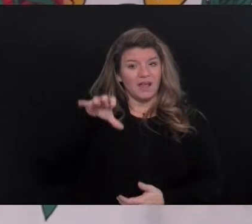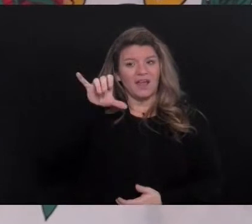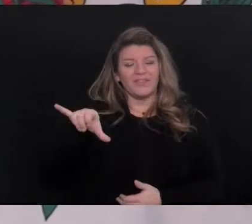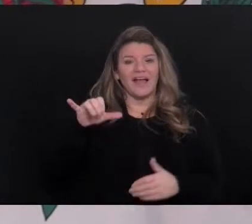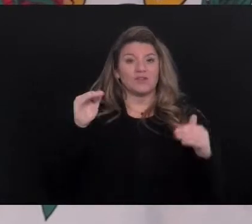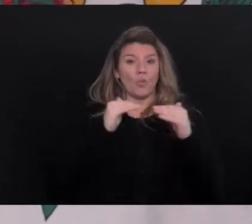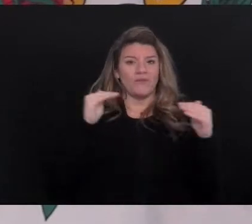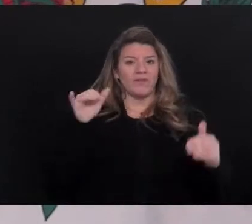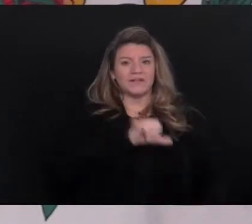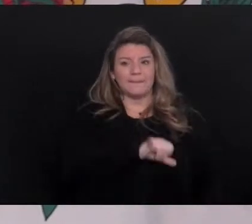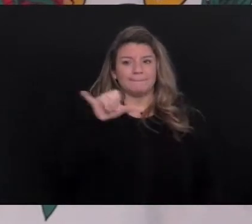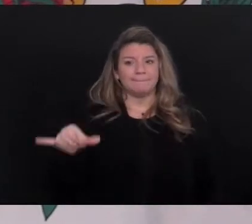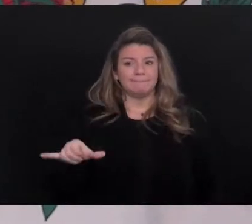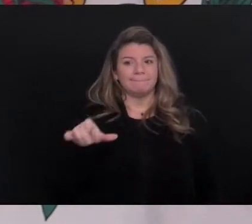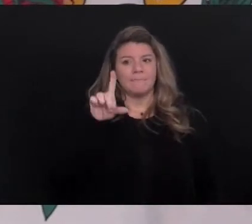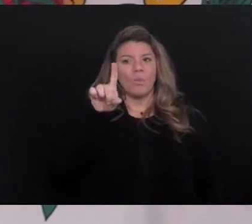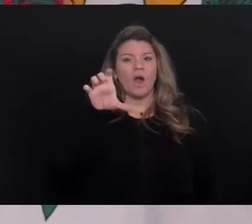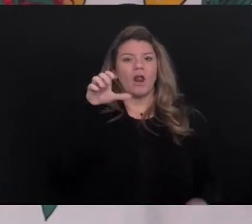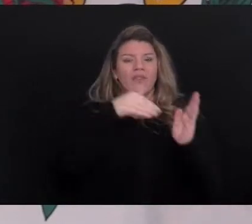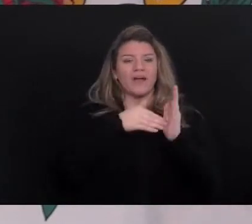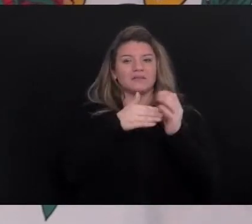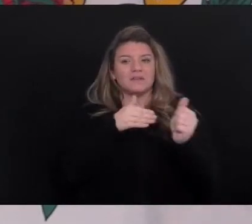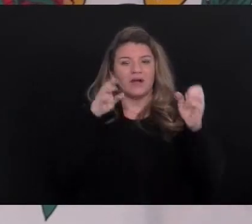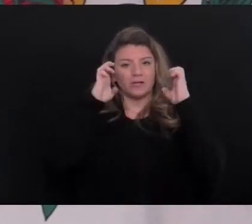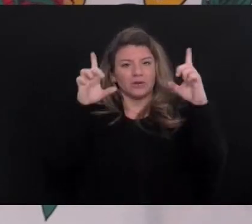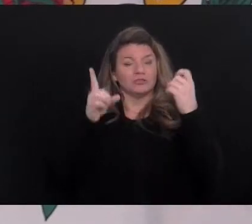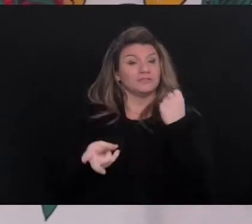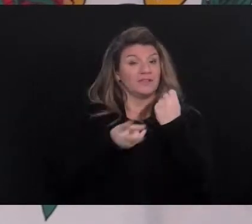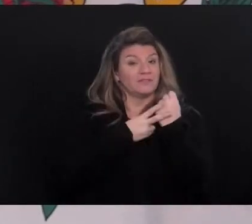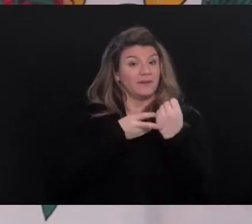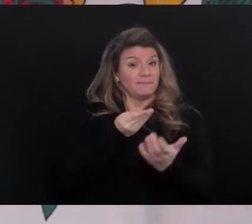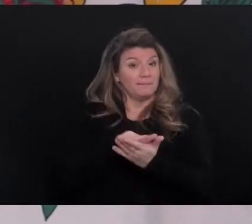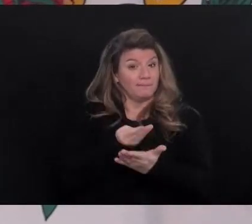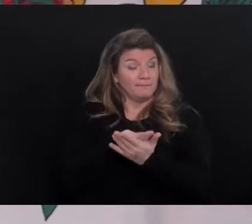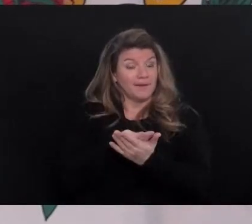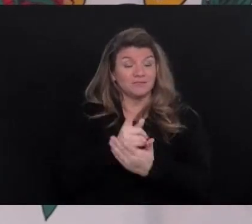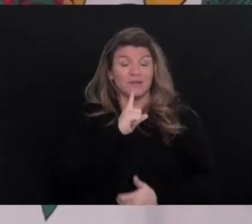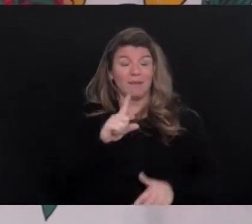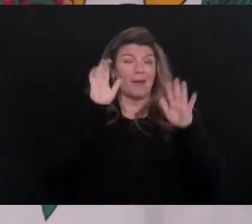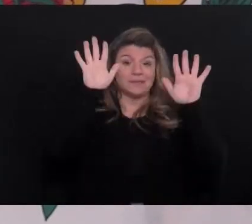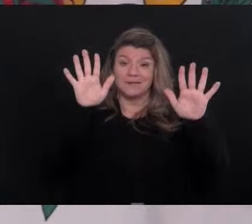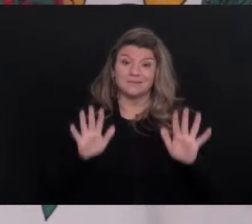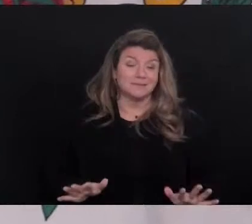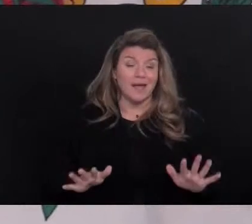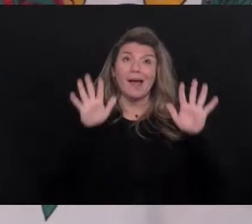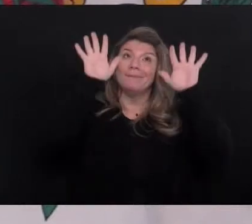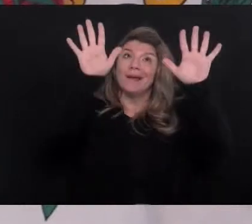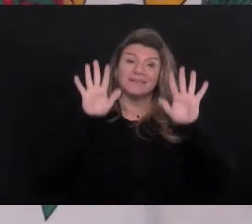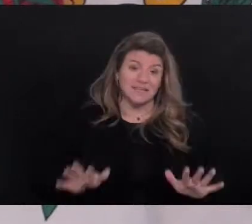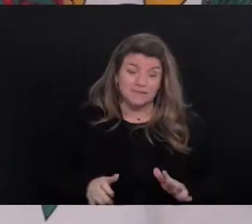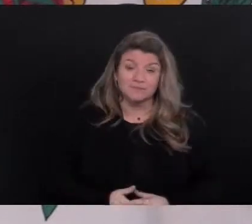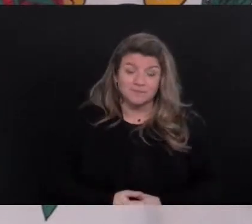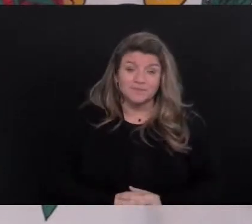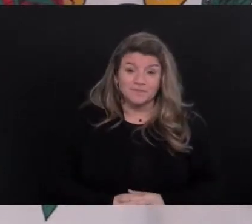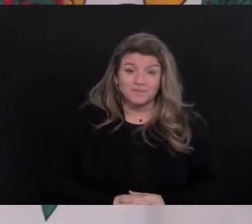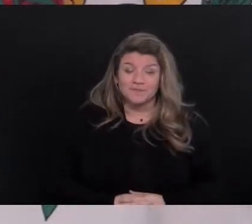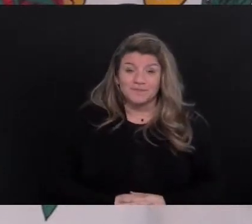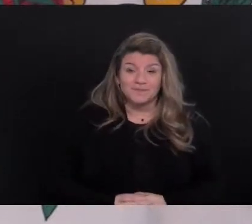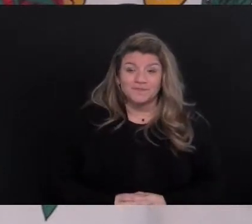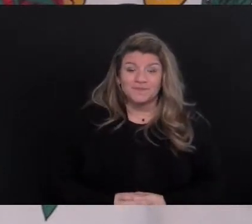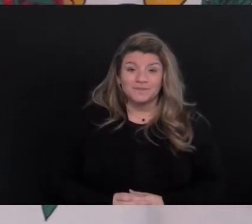to just that, $100,000 education savings fund. It's amazing. It's amazing stuff.